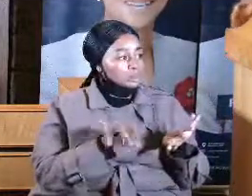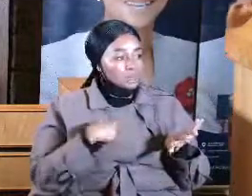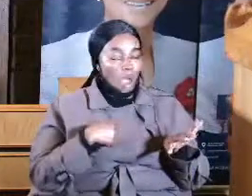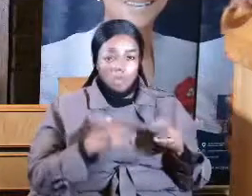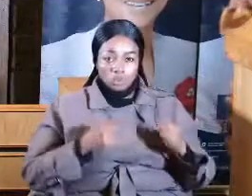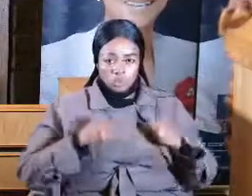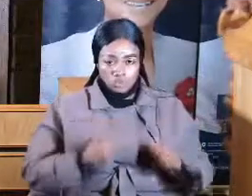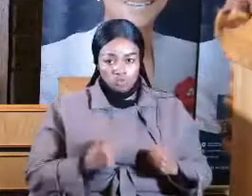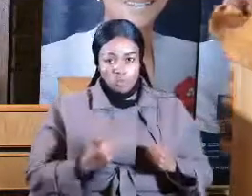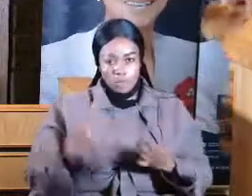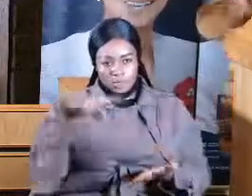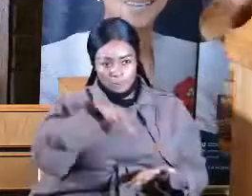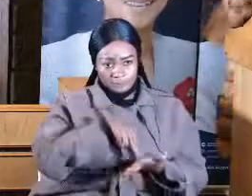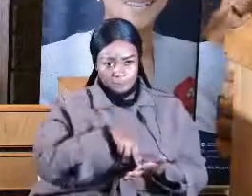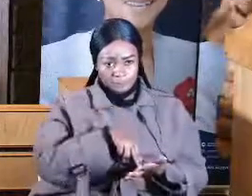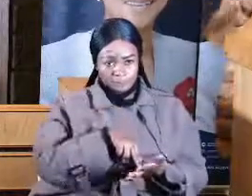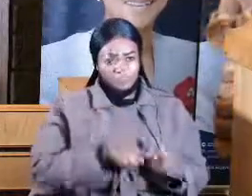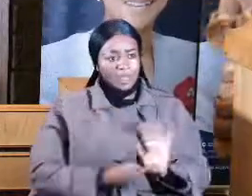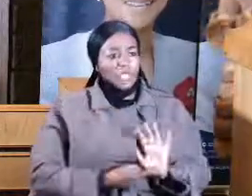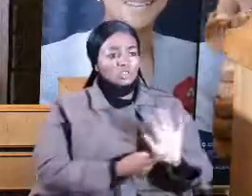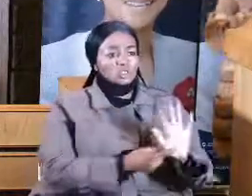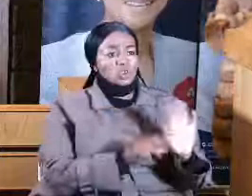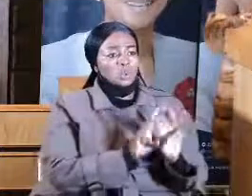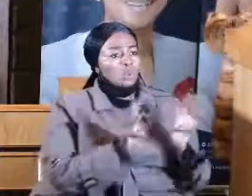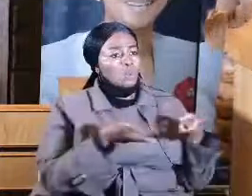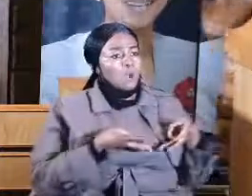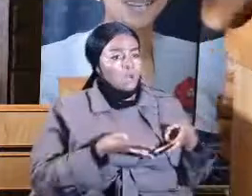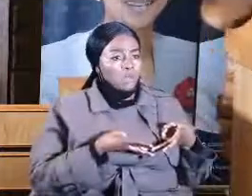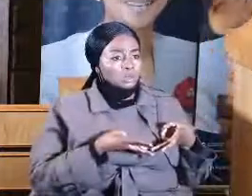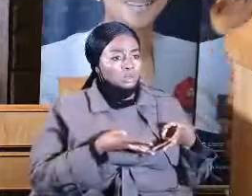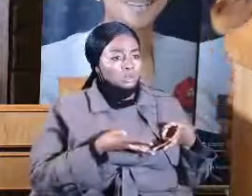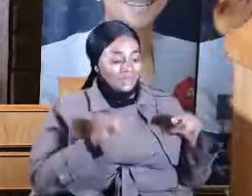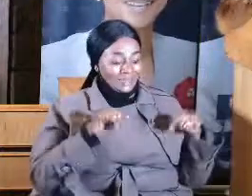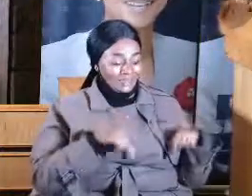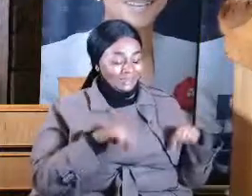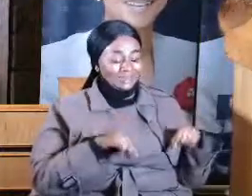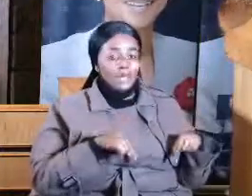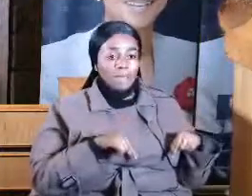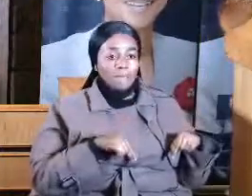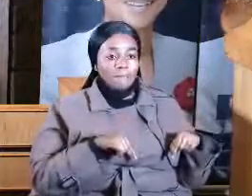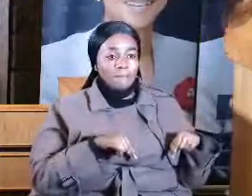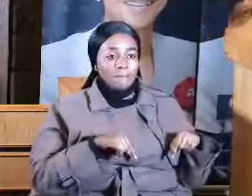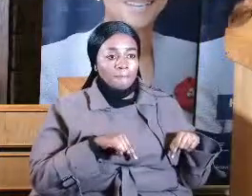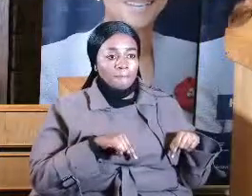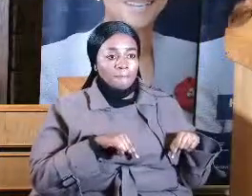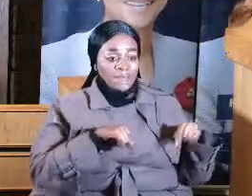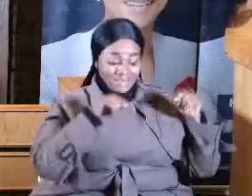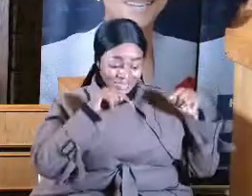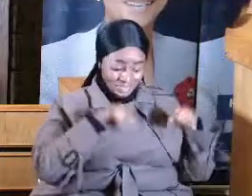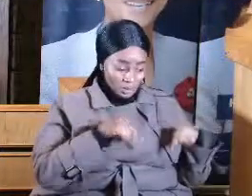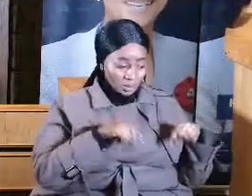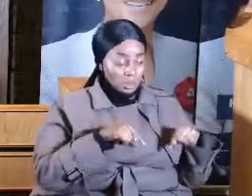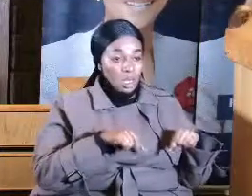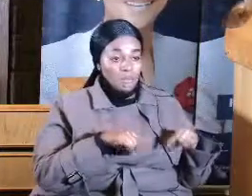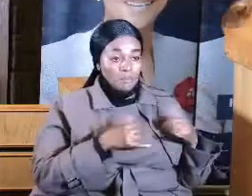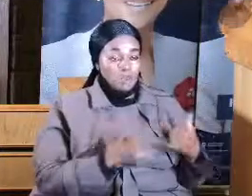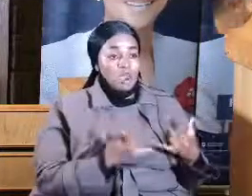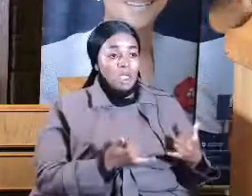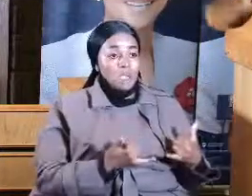before and show the world that this time and this moment